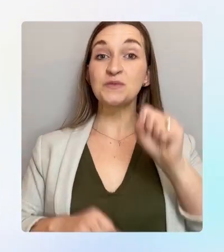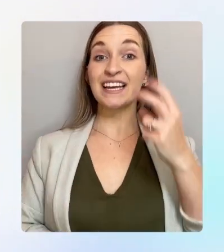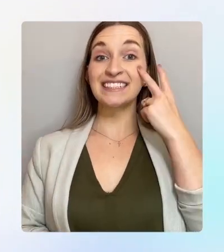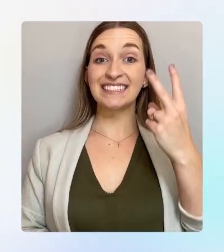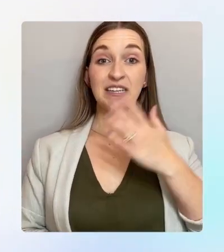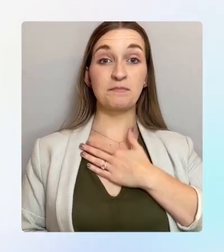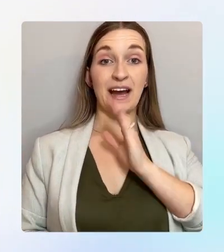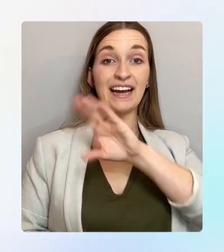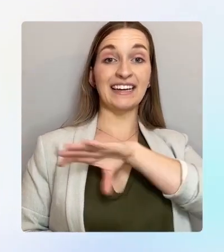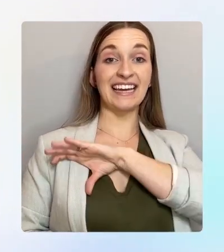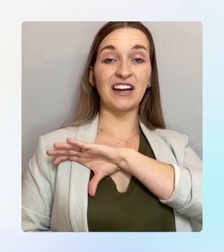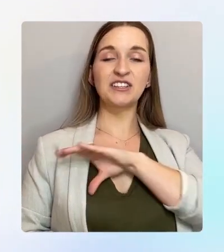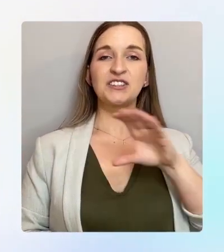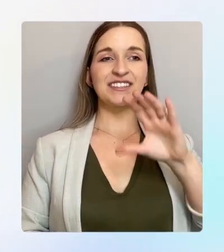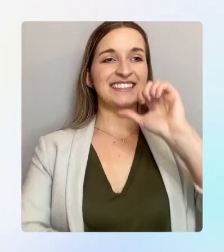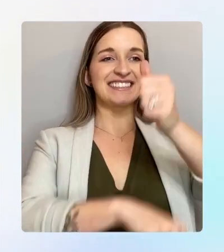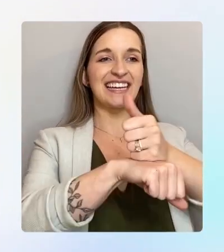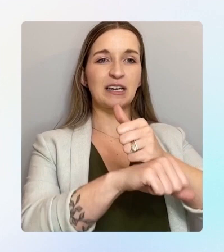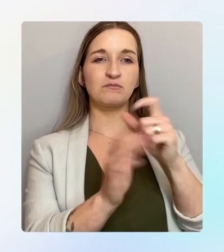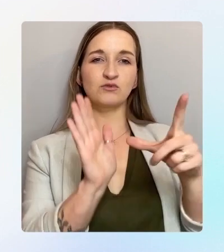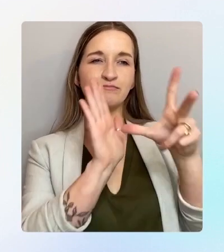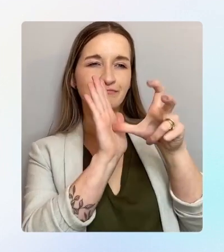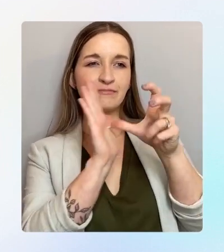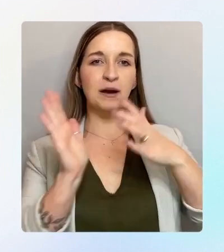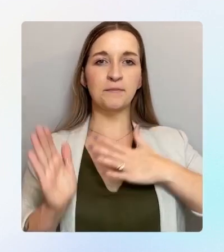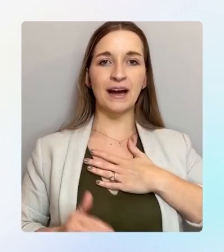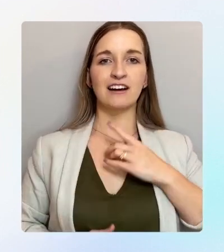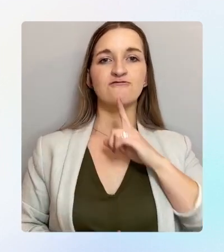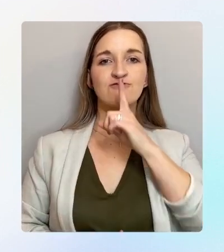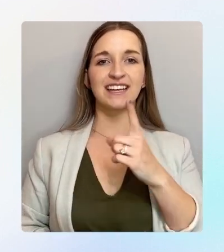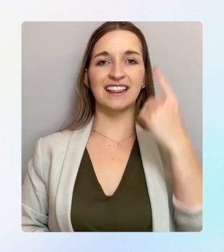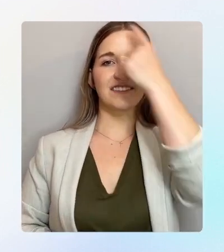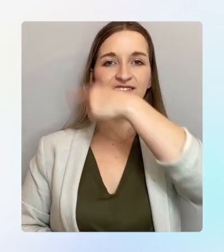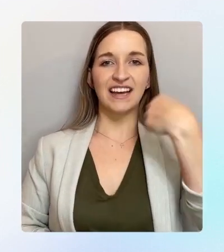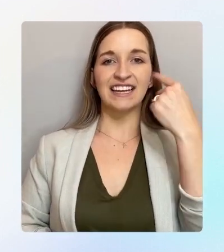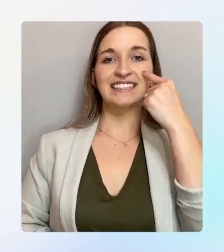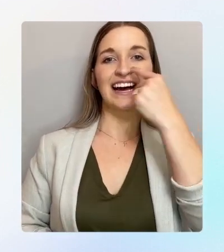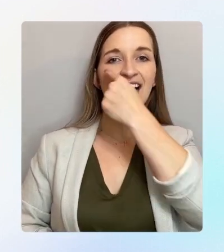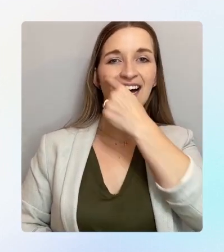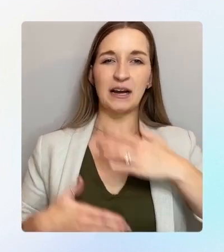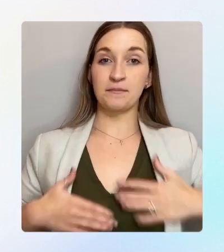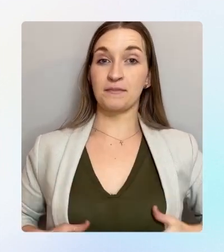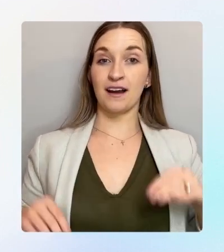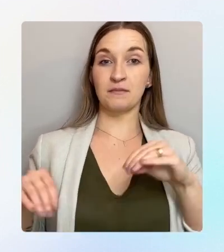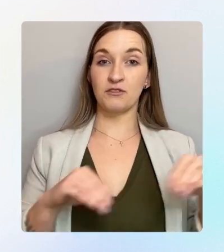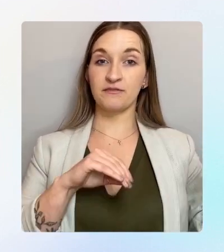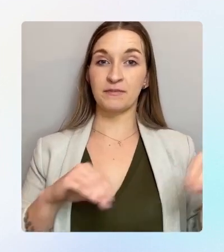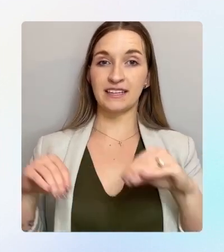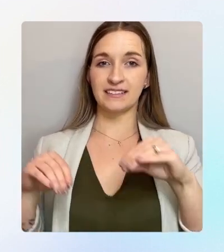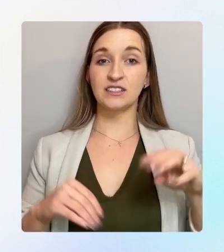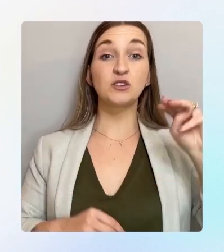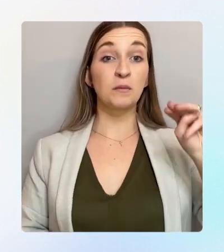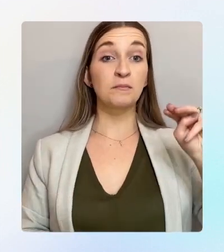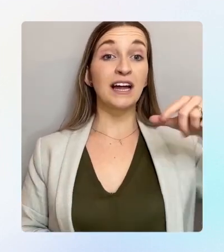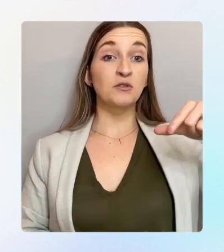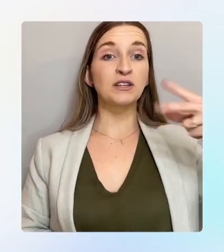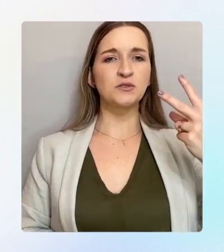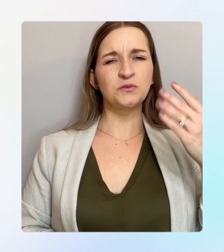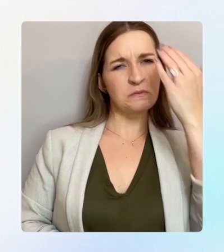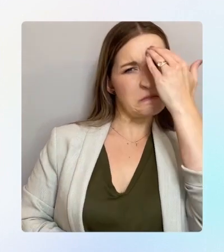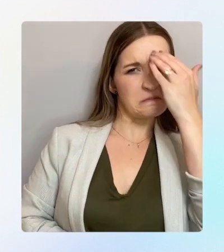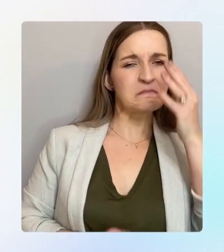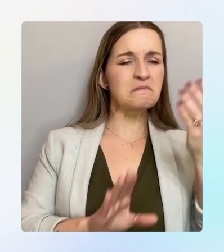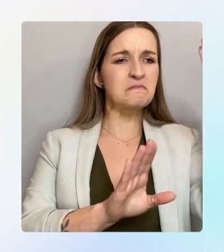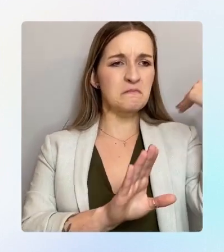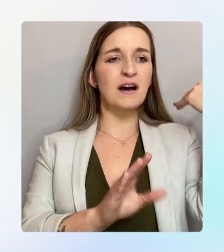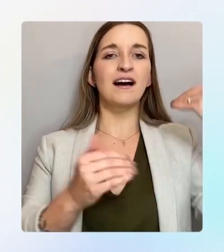That's better. As you can see, my character is set up to reflect my real face, eye, and body movements. As you'd expect from the Meta